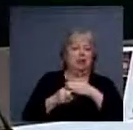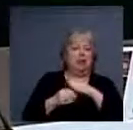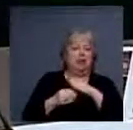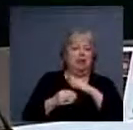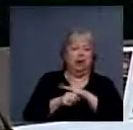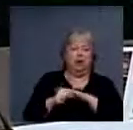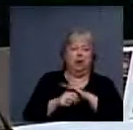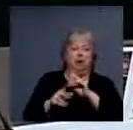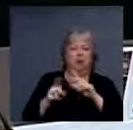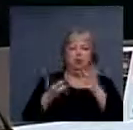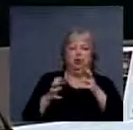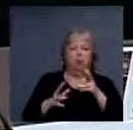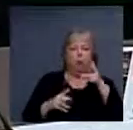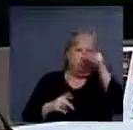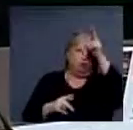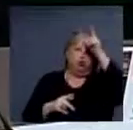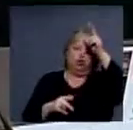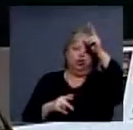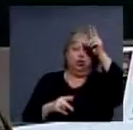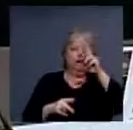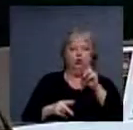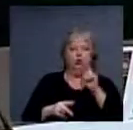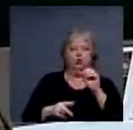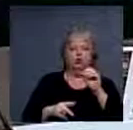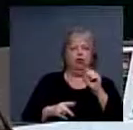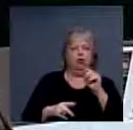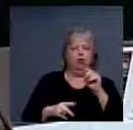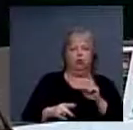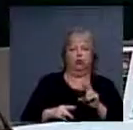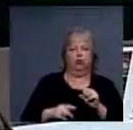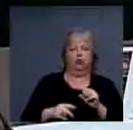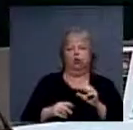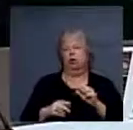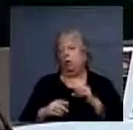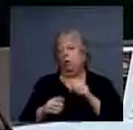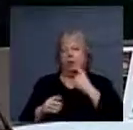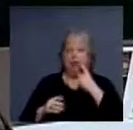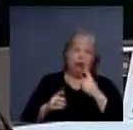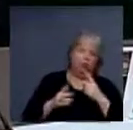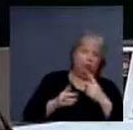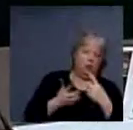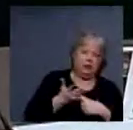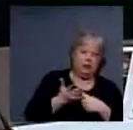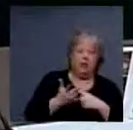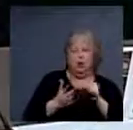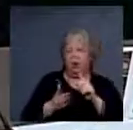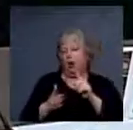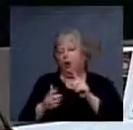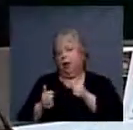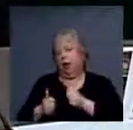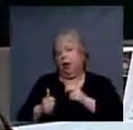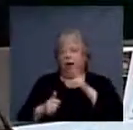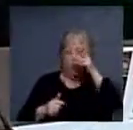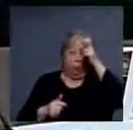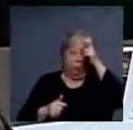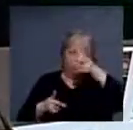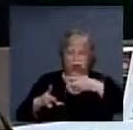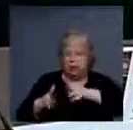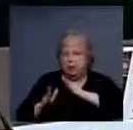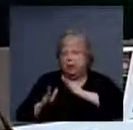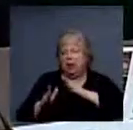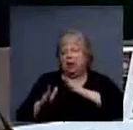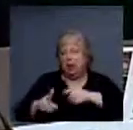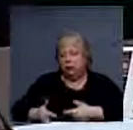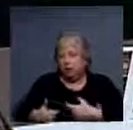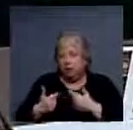roosters. And so we are also going to look at where do we allow roosters to live, where do we not allow them to live. So